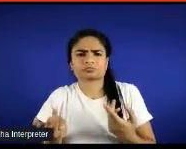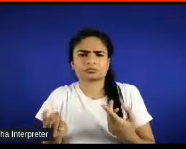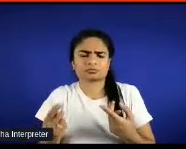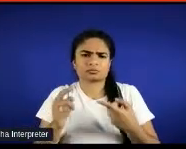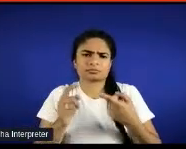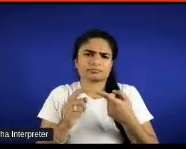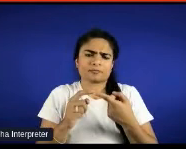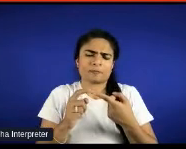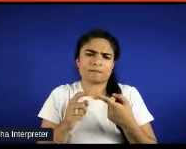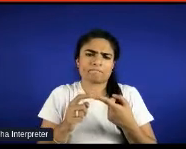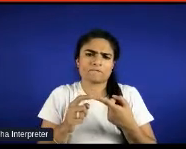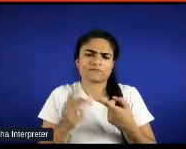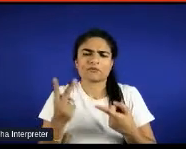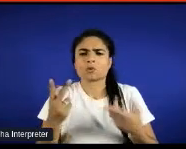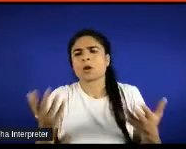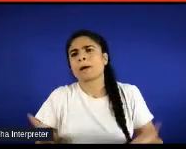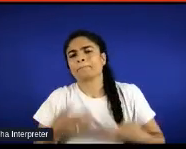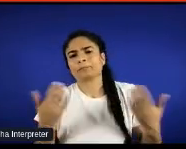types of